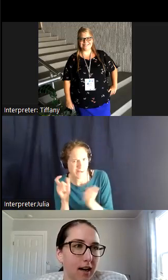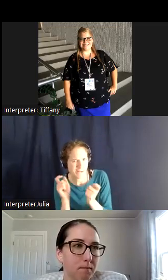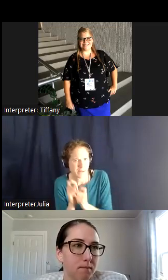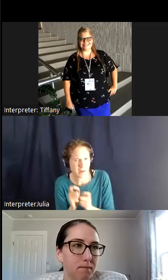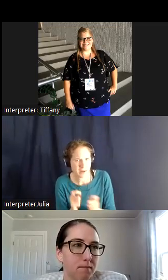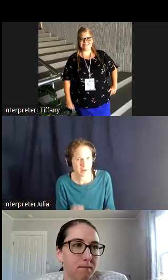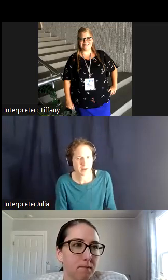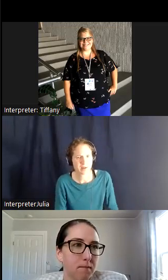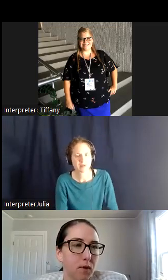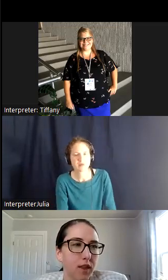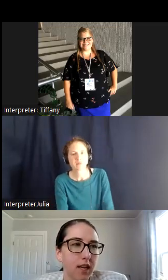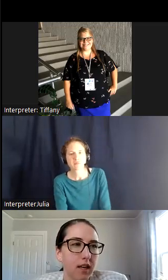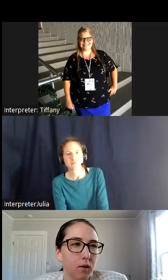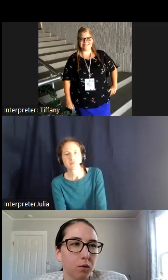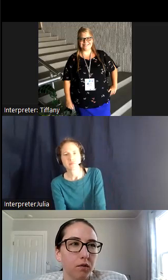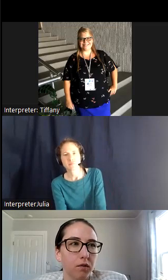But